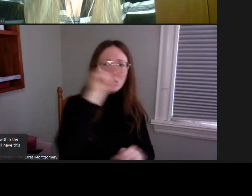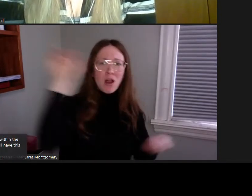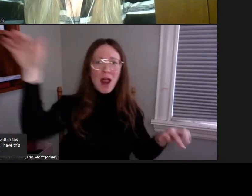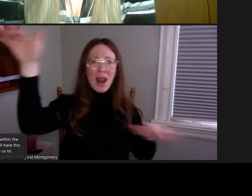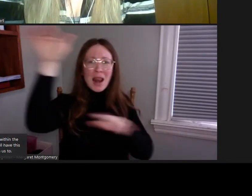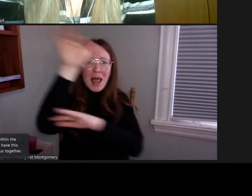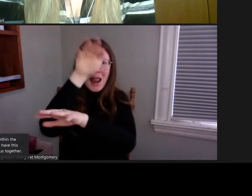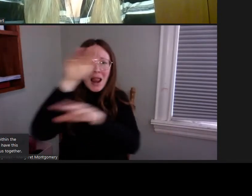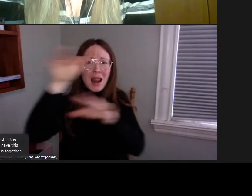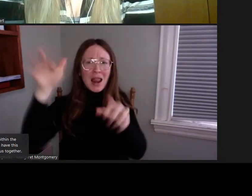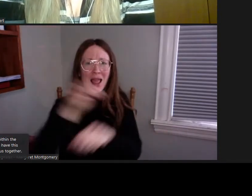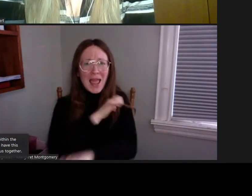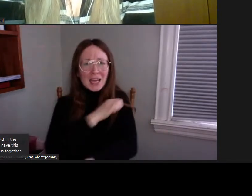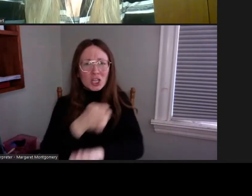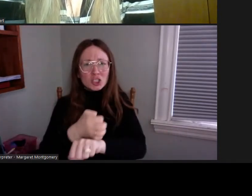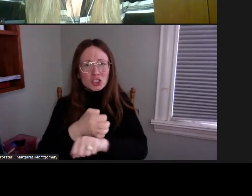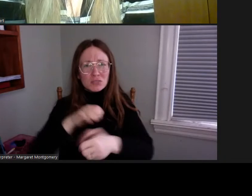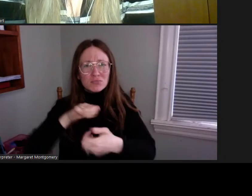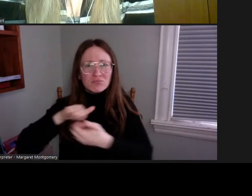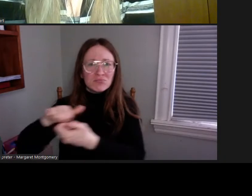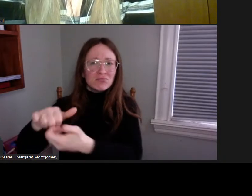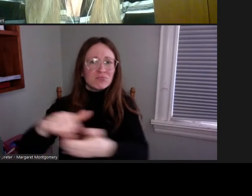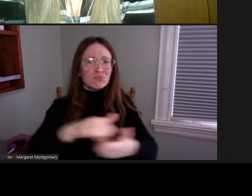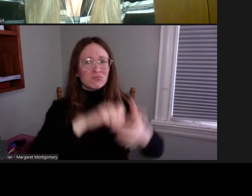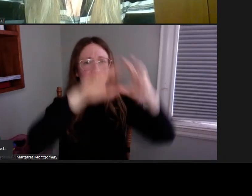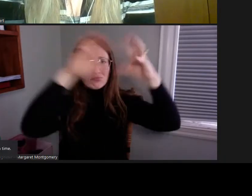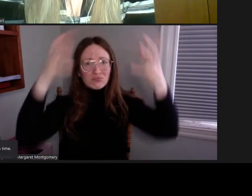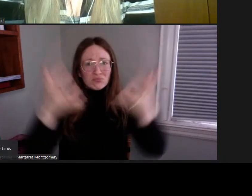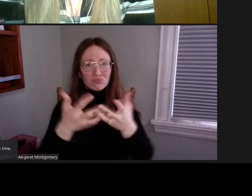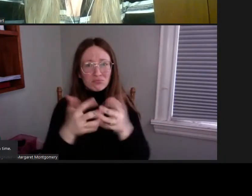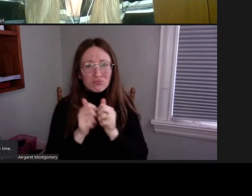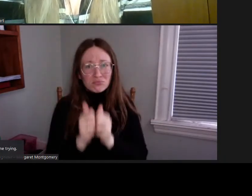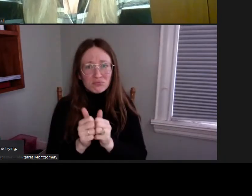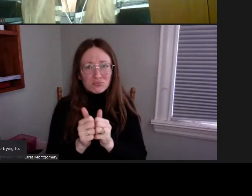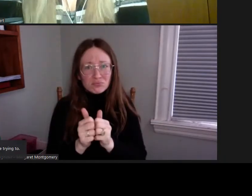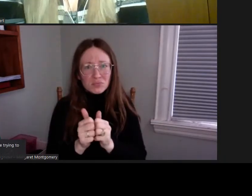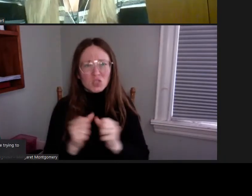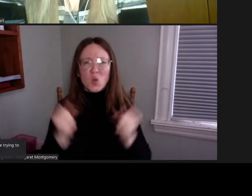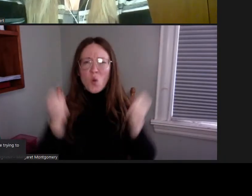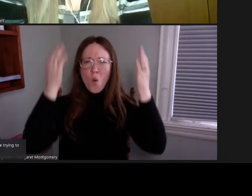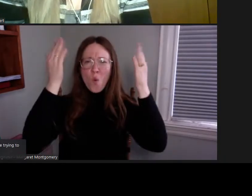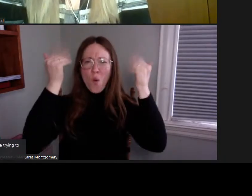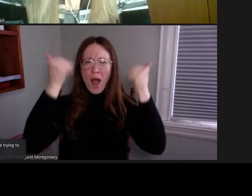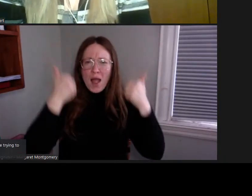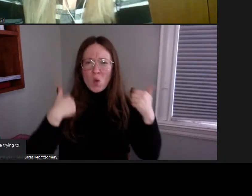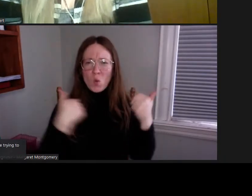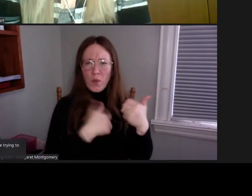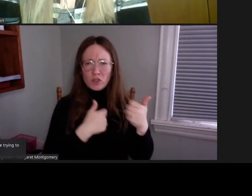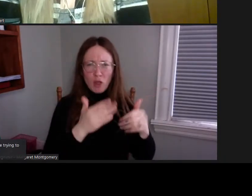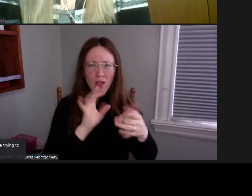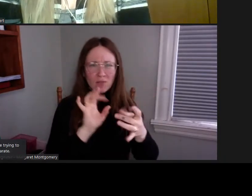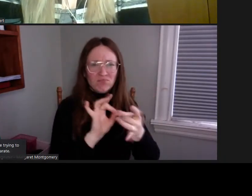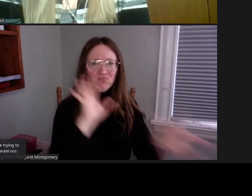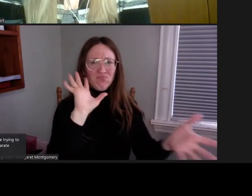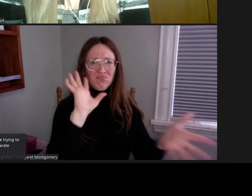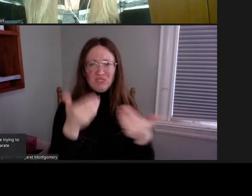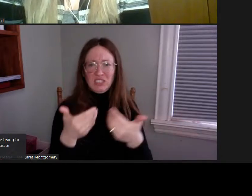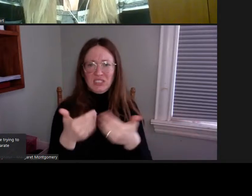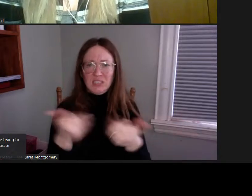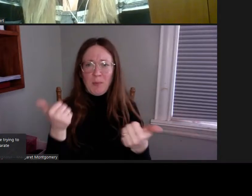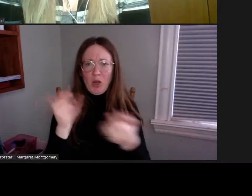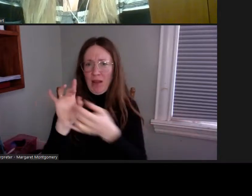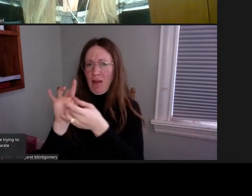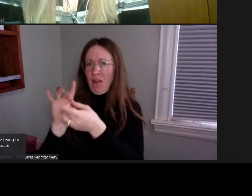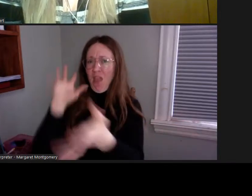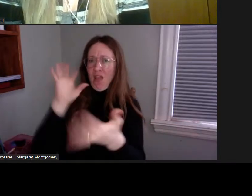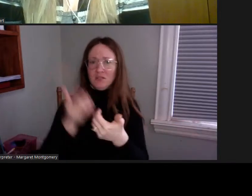keeps us together. So why do we spend so much time trying to divide ourselves and trying to separate ourselves? I